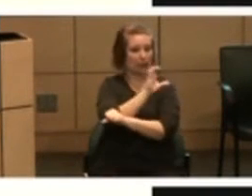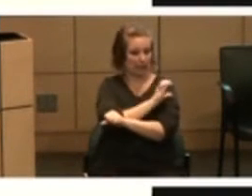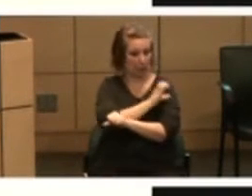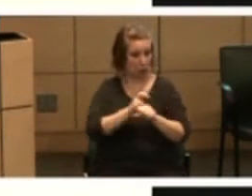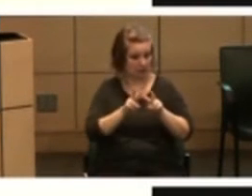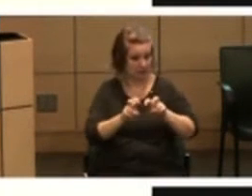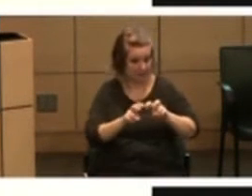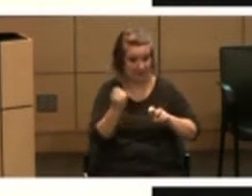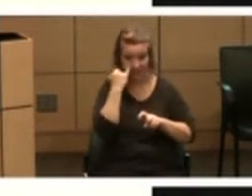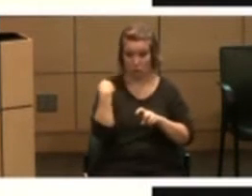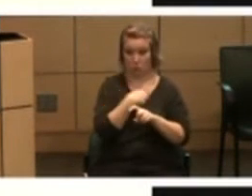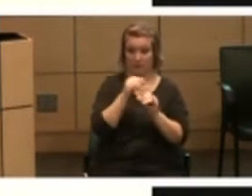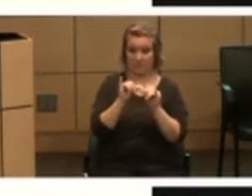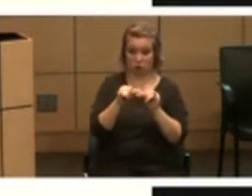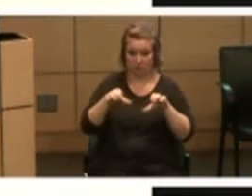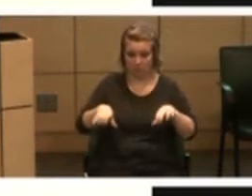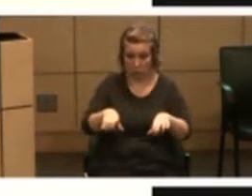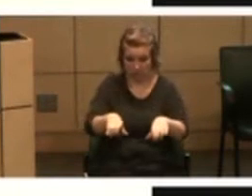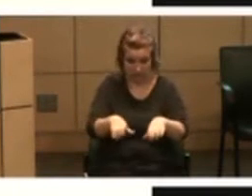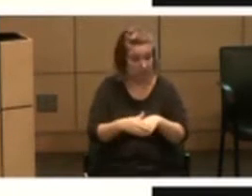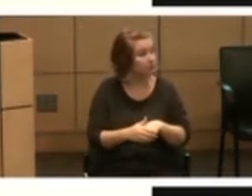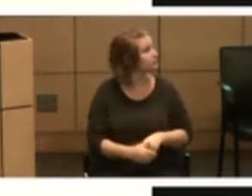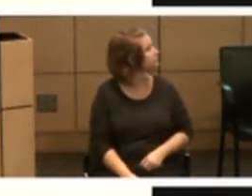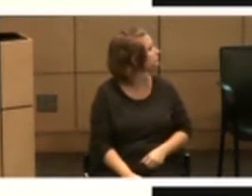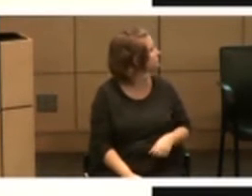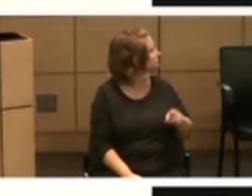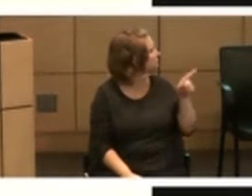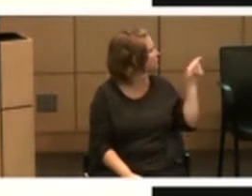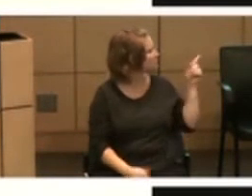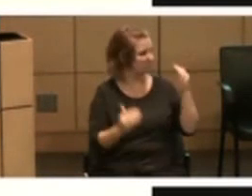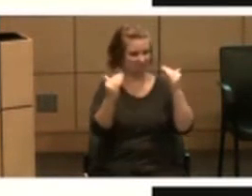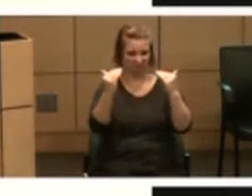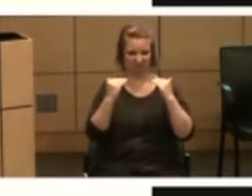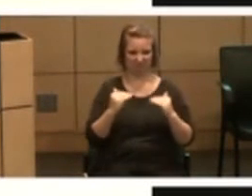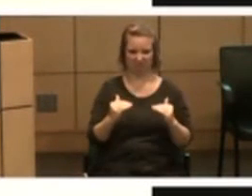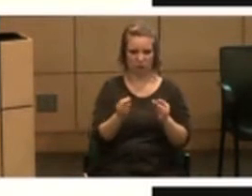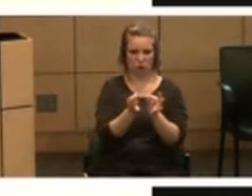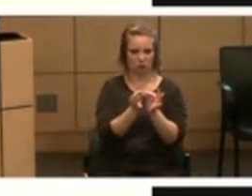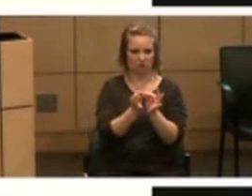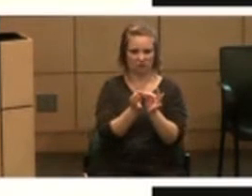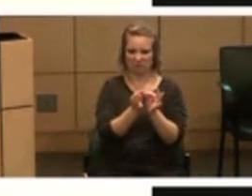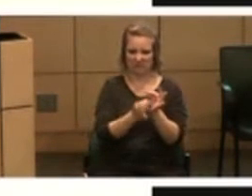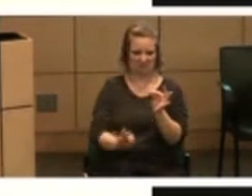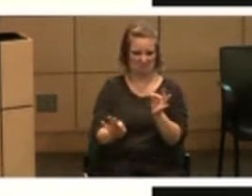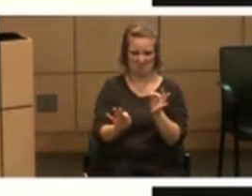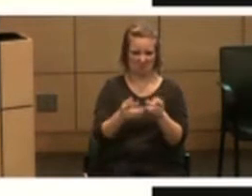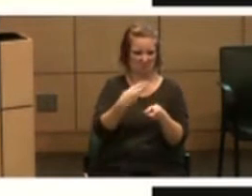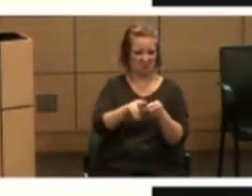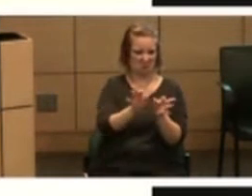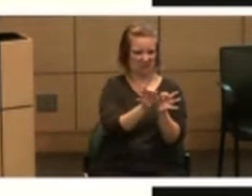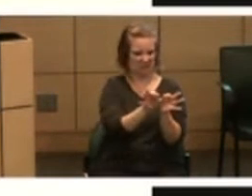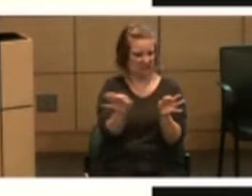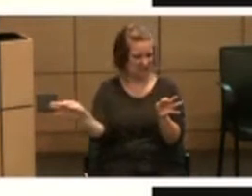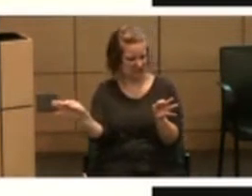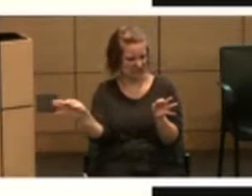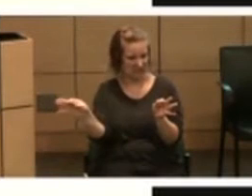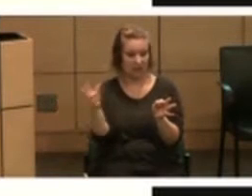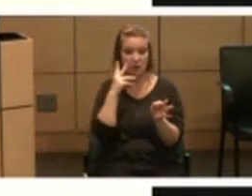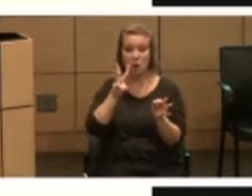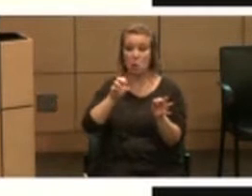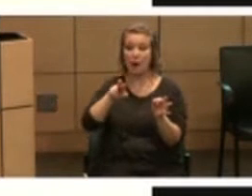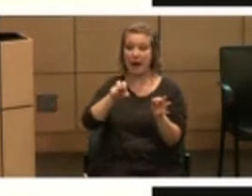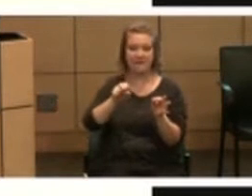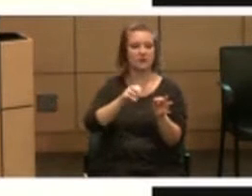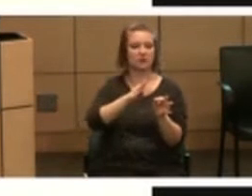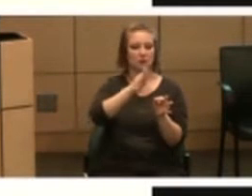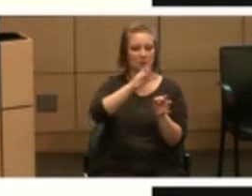measuring performance. Here we have an example of just a really short sentence, and you can see the waveform is varying. There seems to